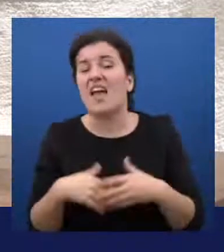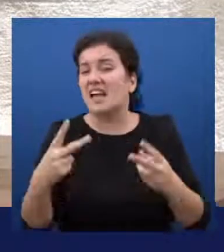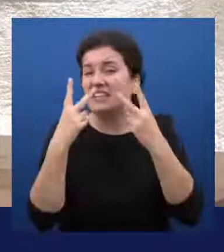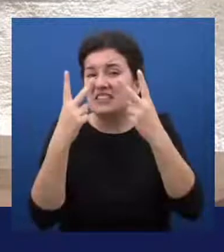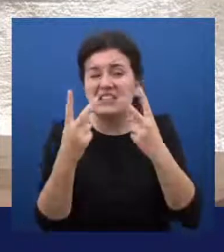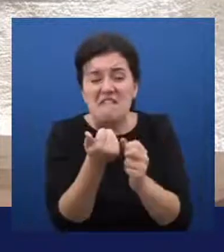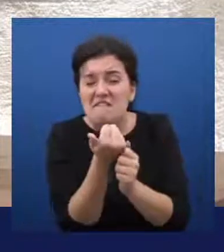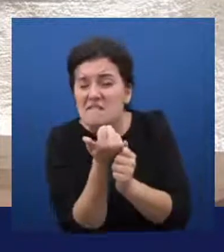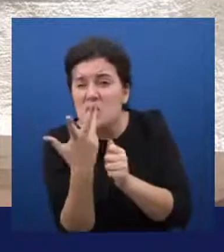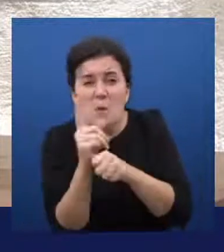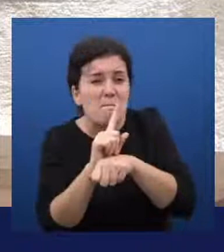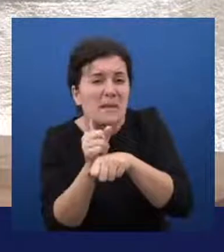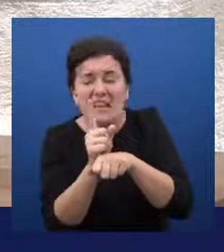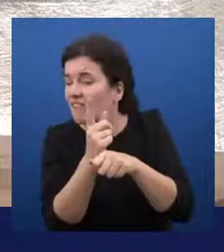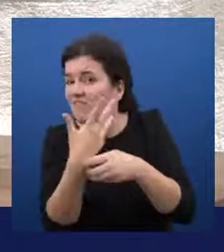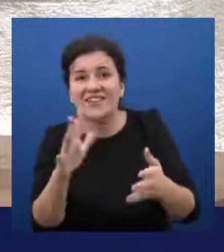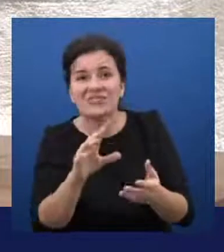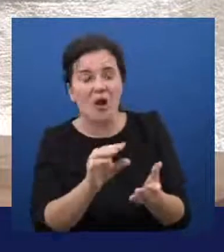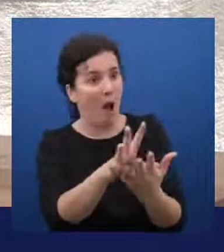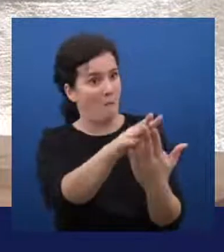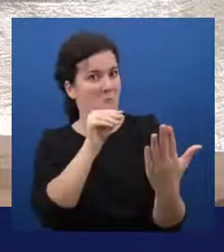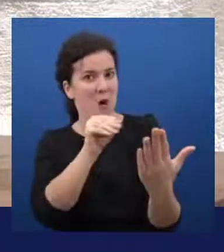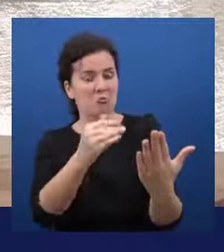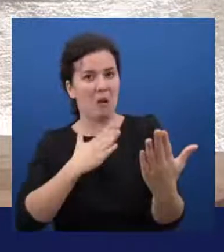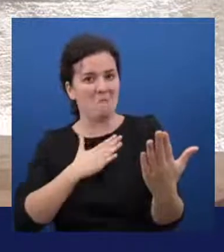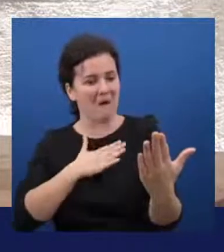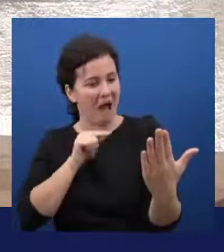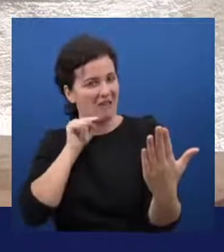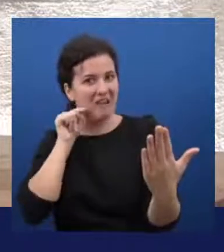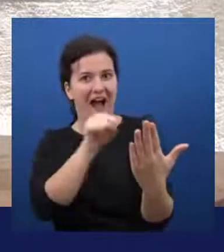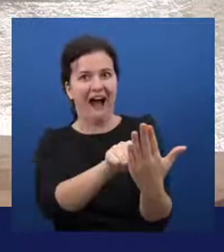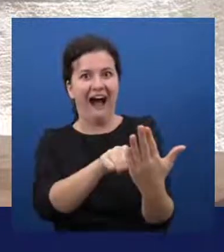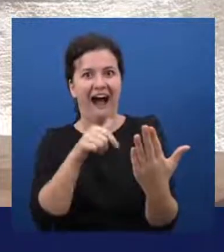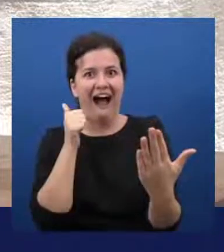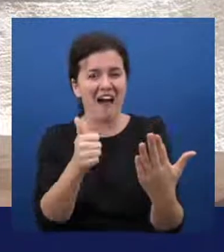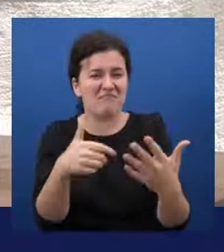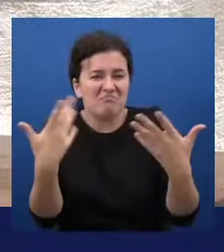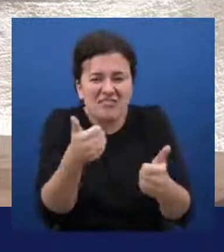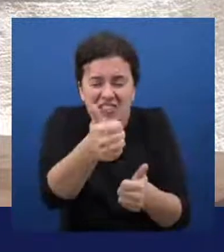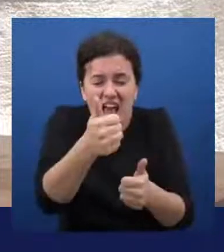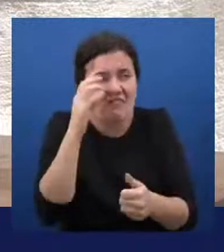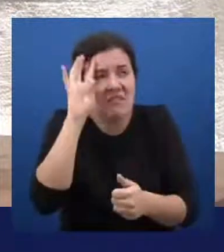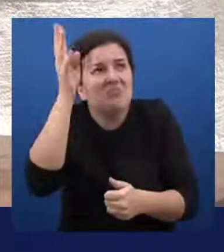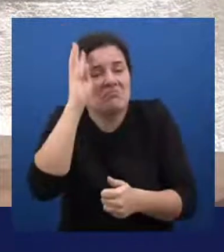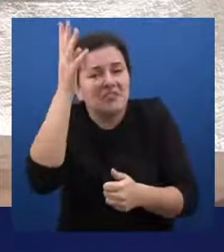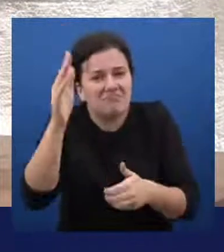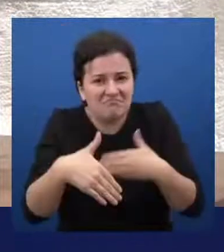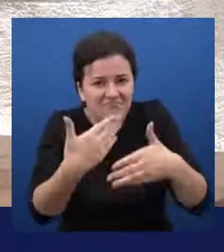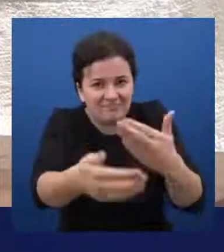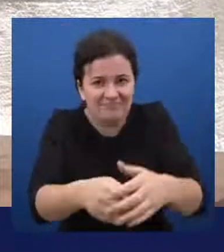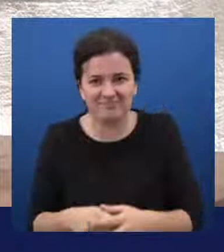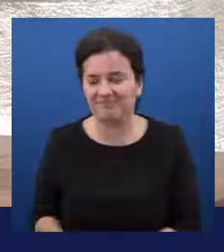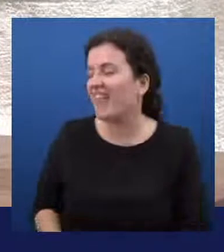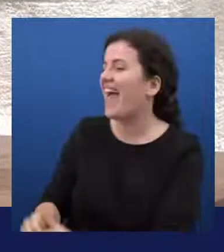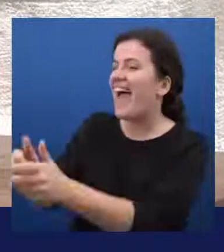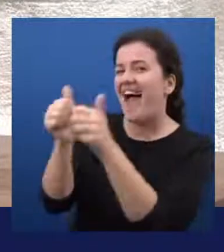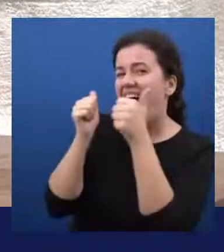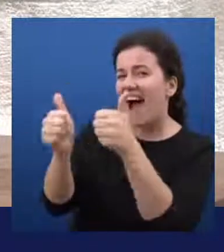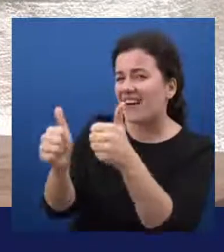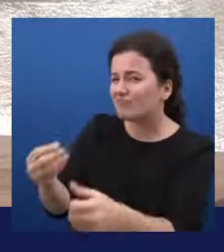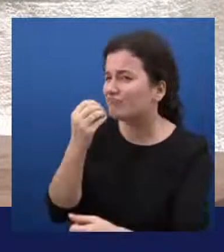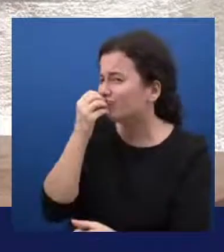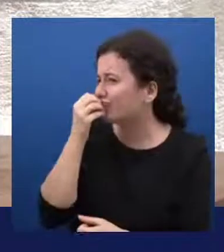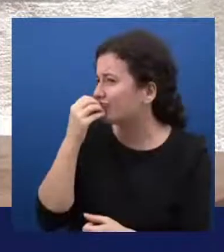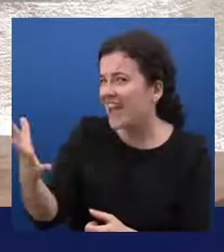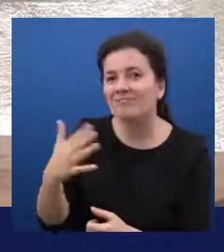models and go play with it, I would say. Awesome. Well, this has been fantastical. Willem, we're going to turn it back to you. Do you have any